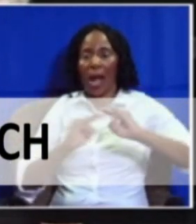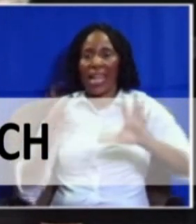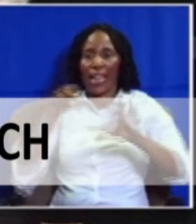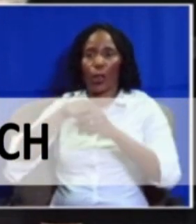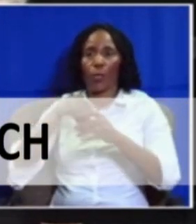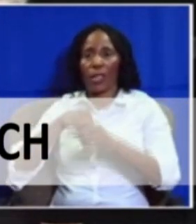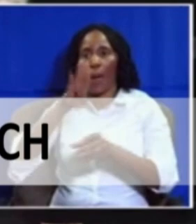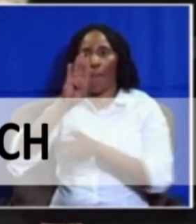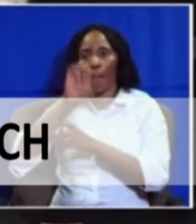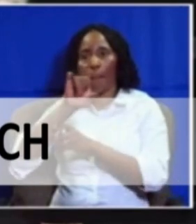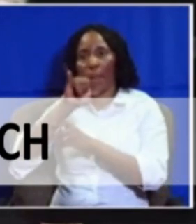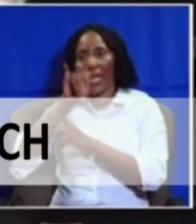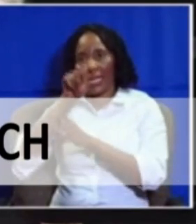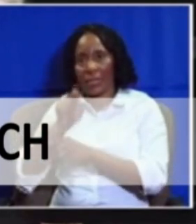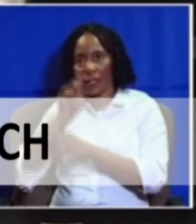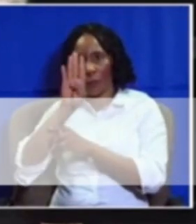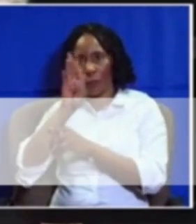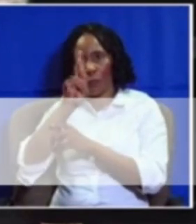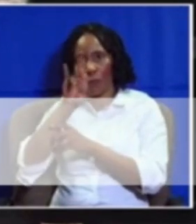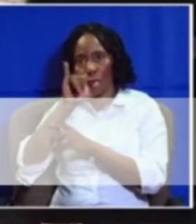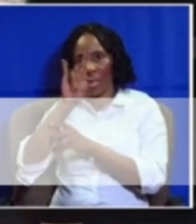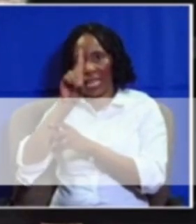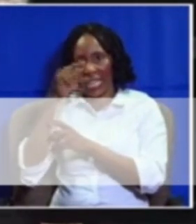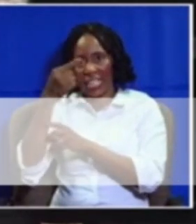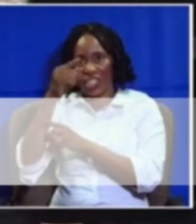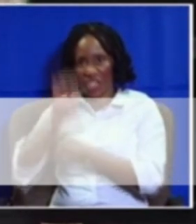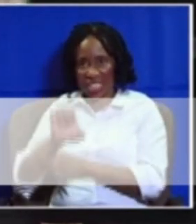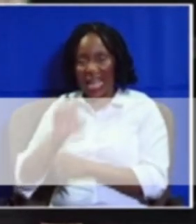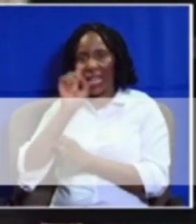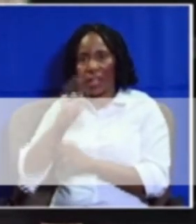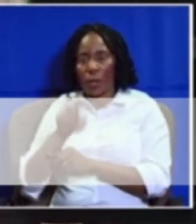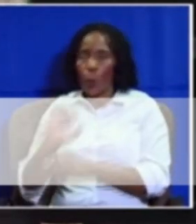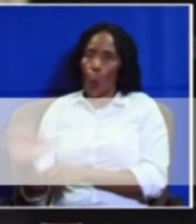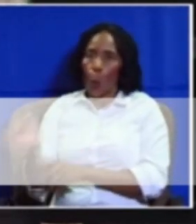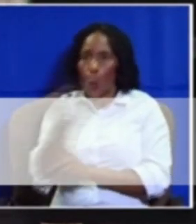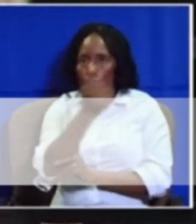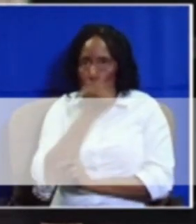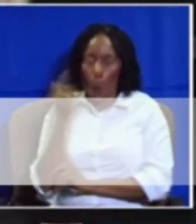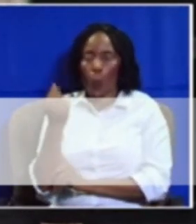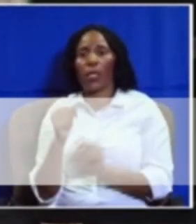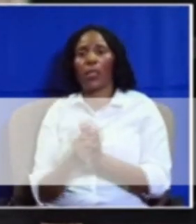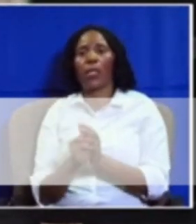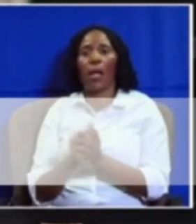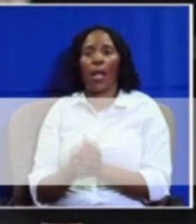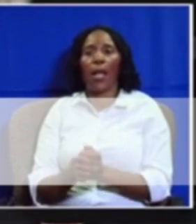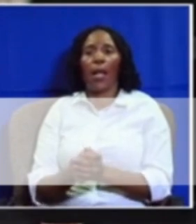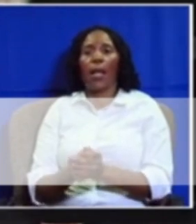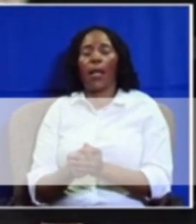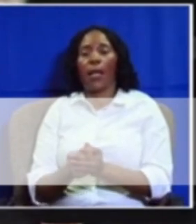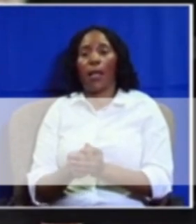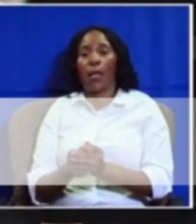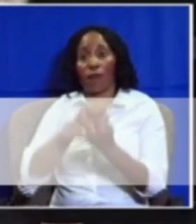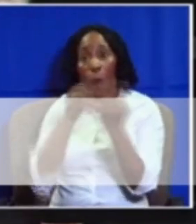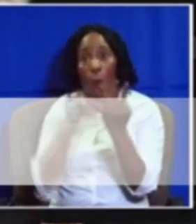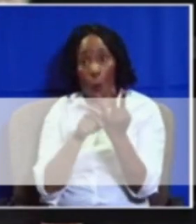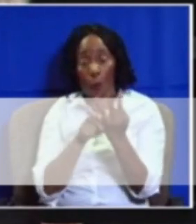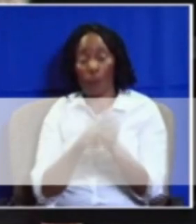stage of preparation. Feasibility studies have been completed and a request for